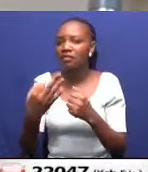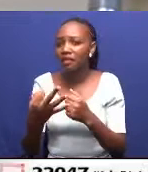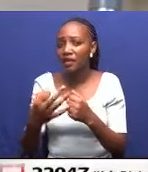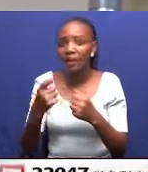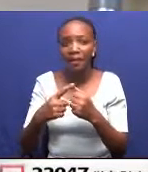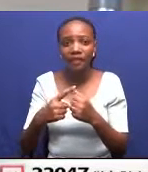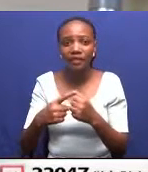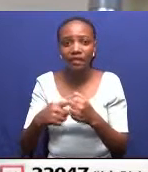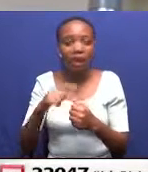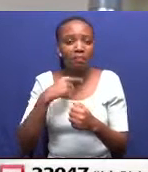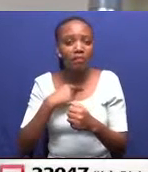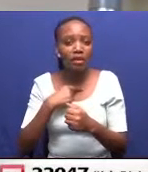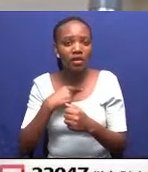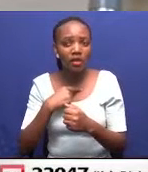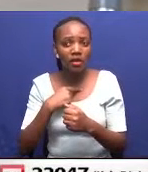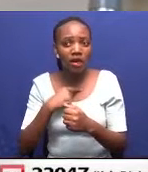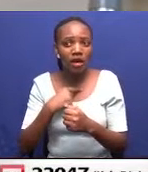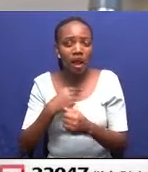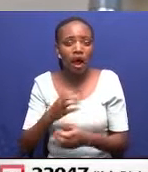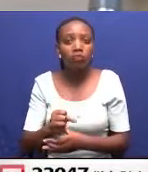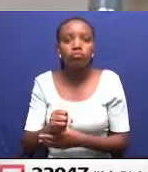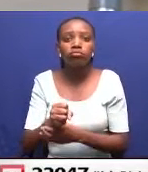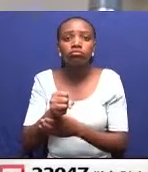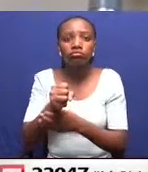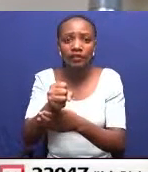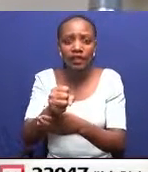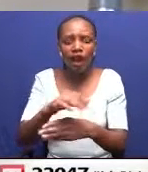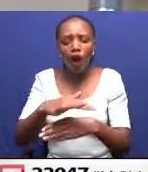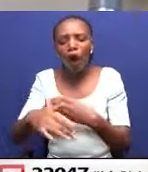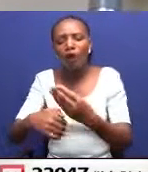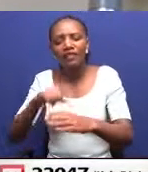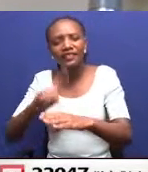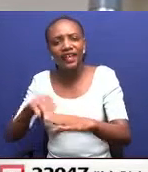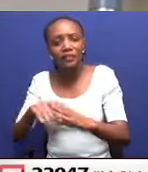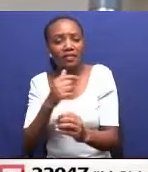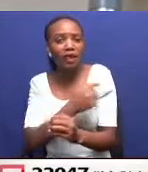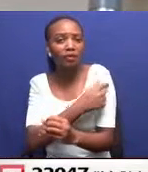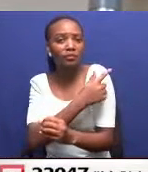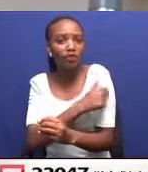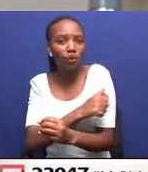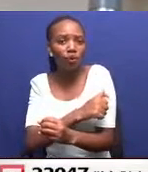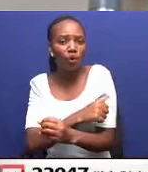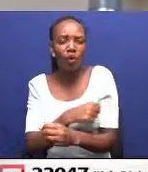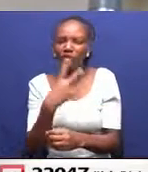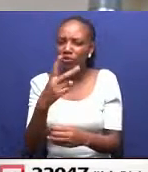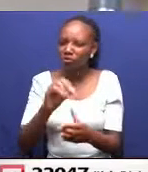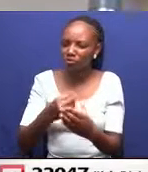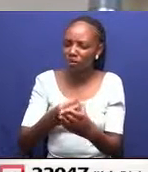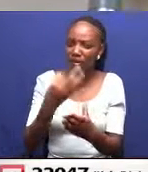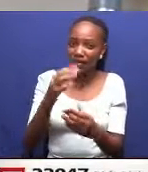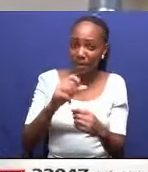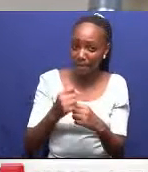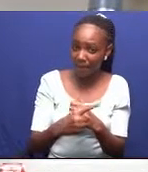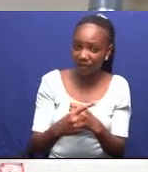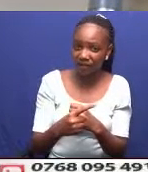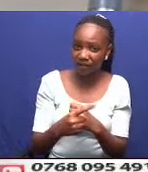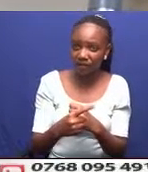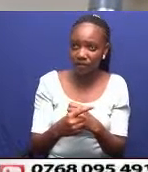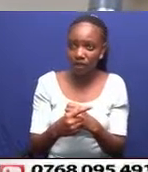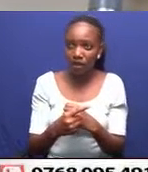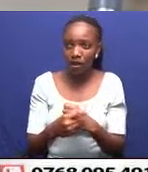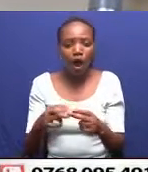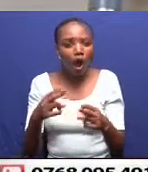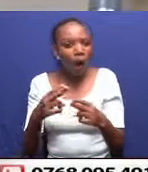bedridden. I've been in and out of hospital. Just the 2-3 months, I've done